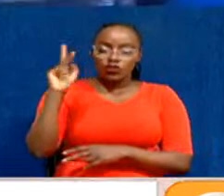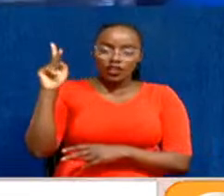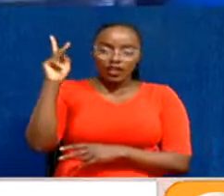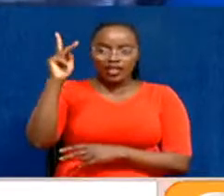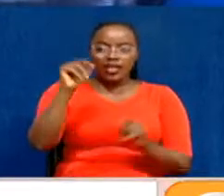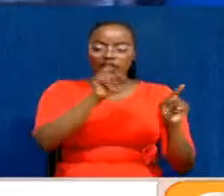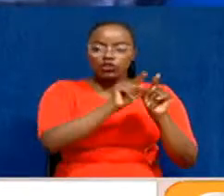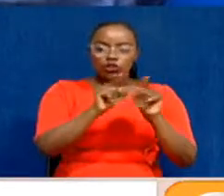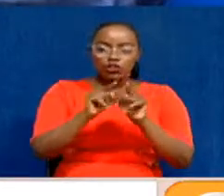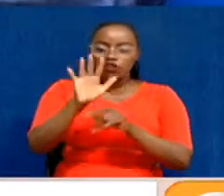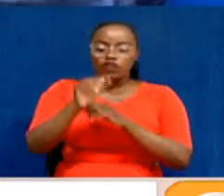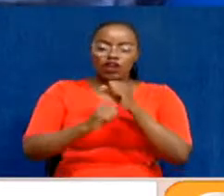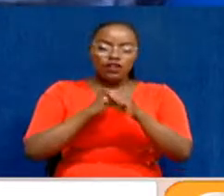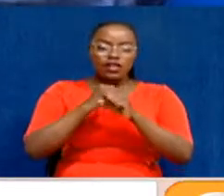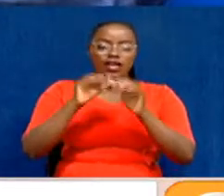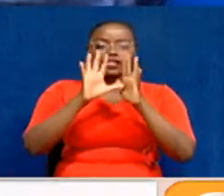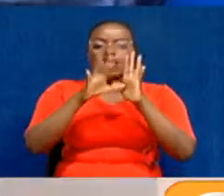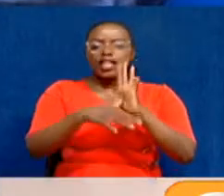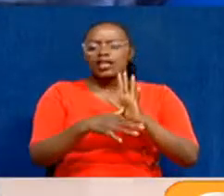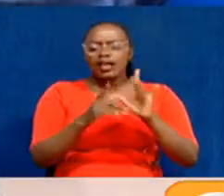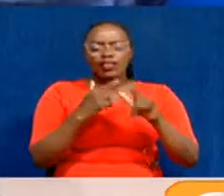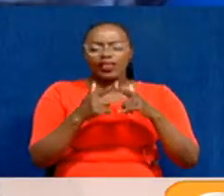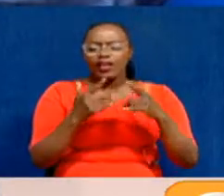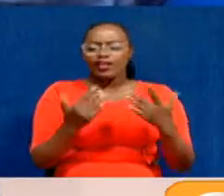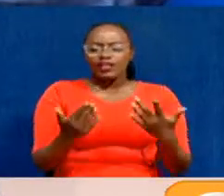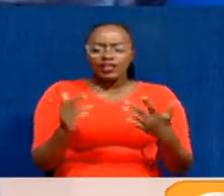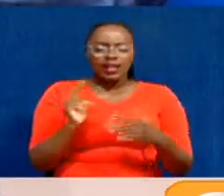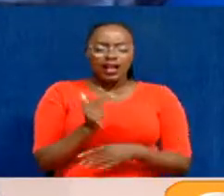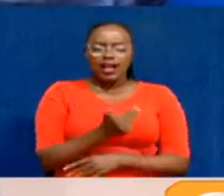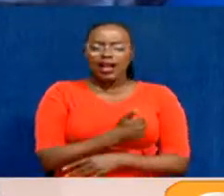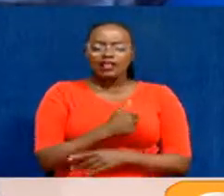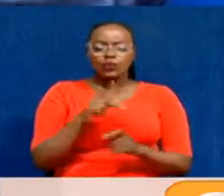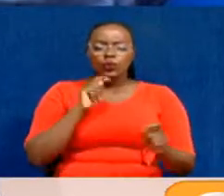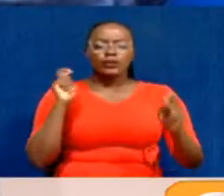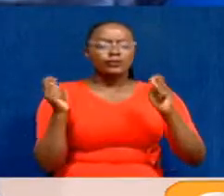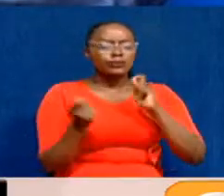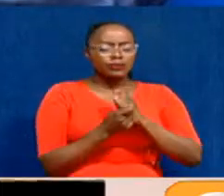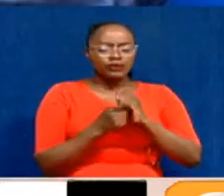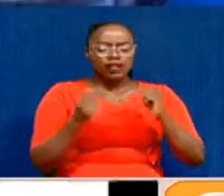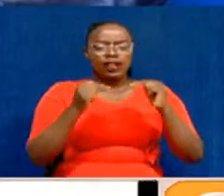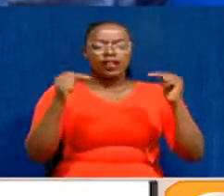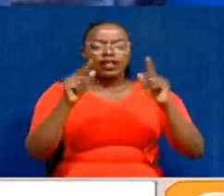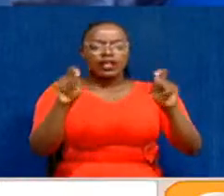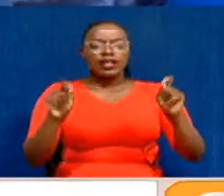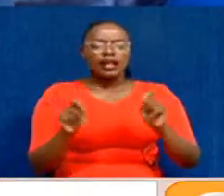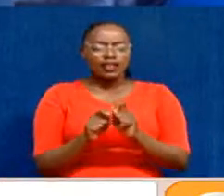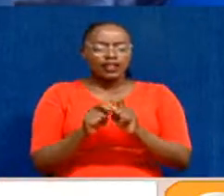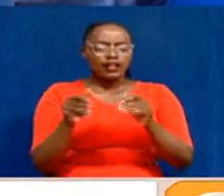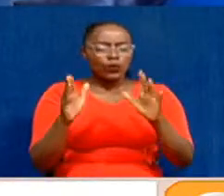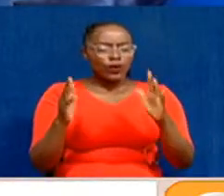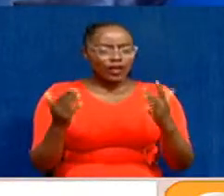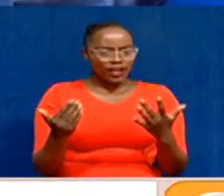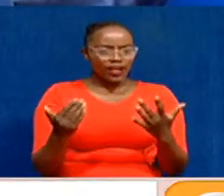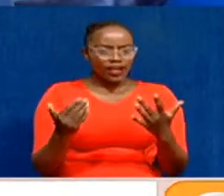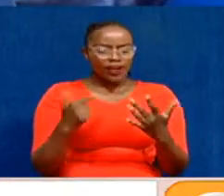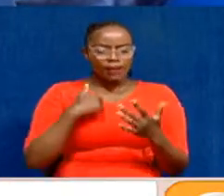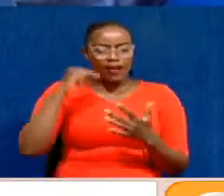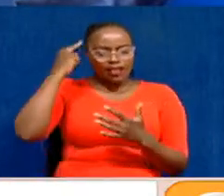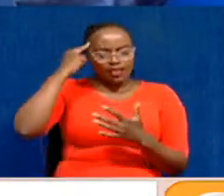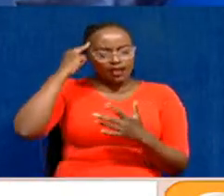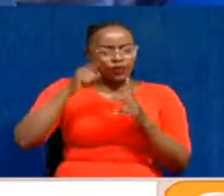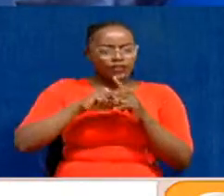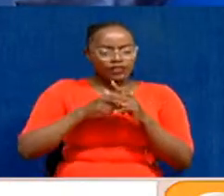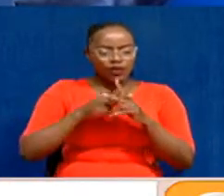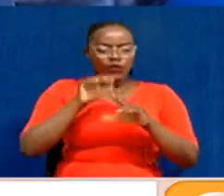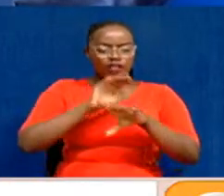And then suddenly, just 5 years later, we were now turned on each other ethnically. And I think let me